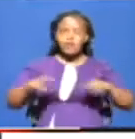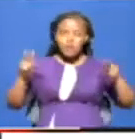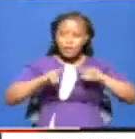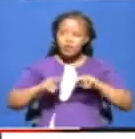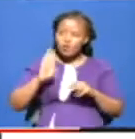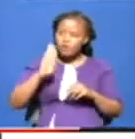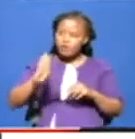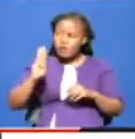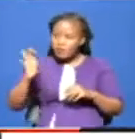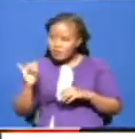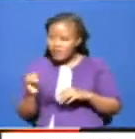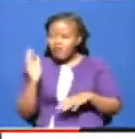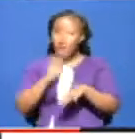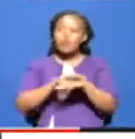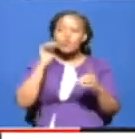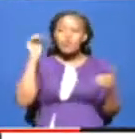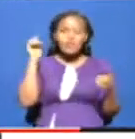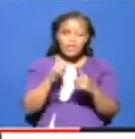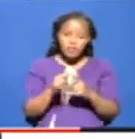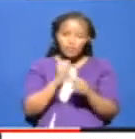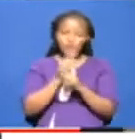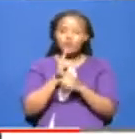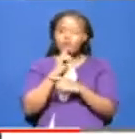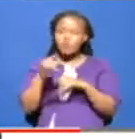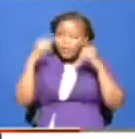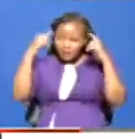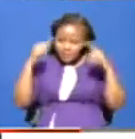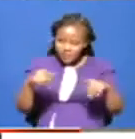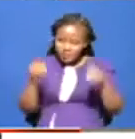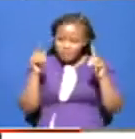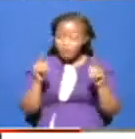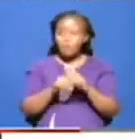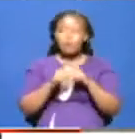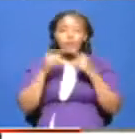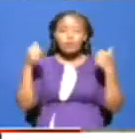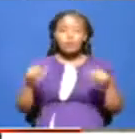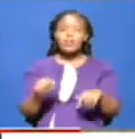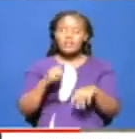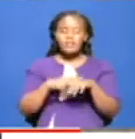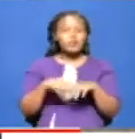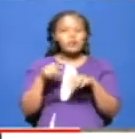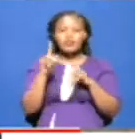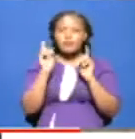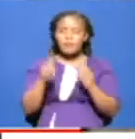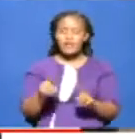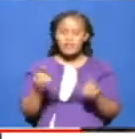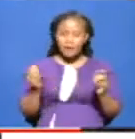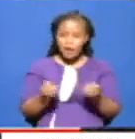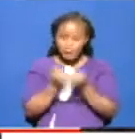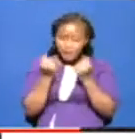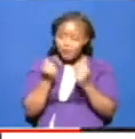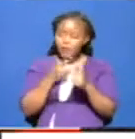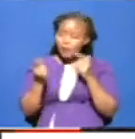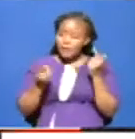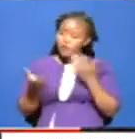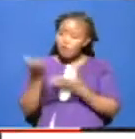good intentions of BBI, to be succeeded, and any one time that is going to be succeeded. But as far as the economy is concerned,